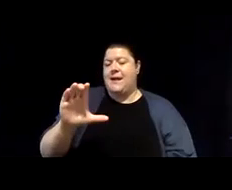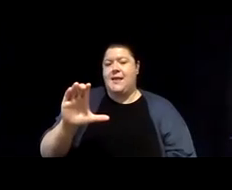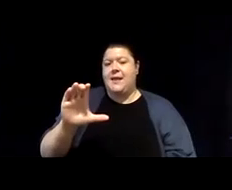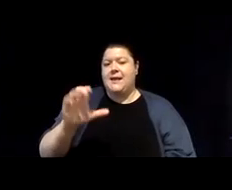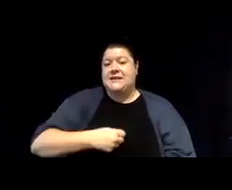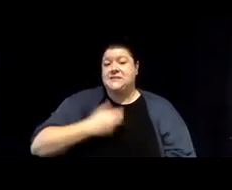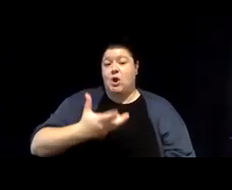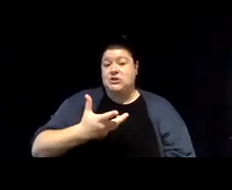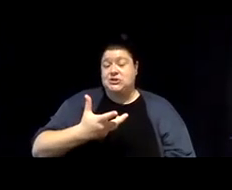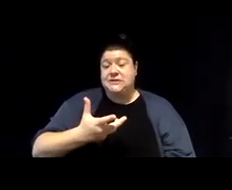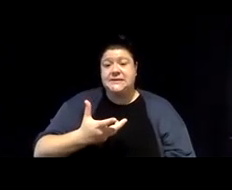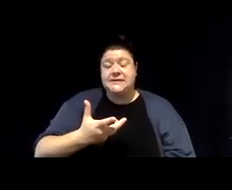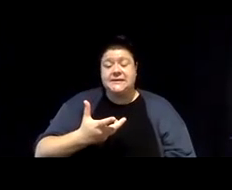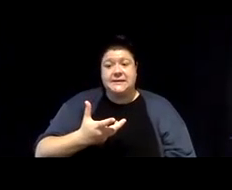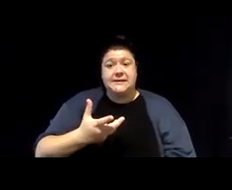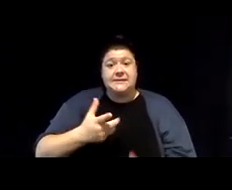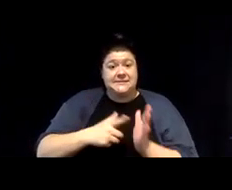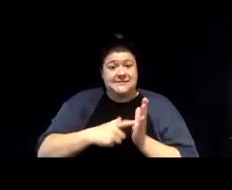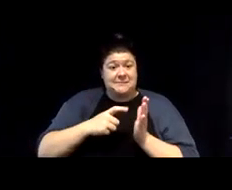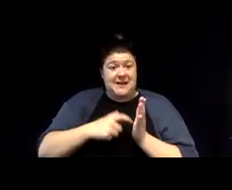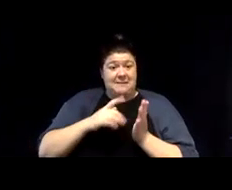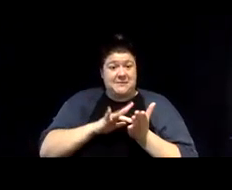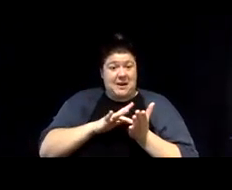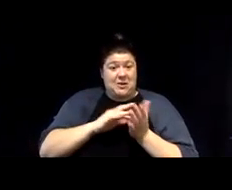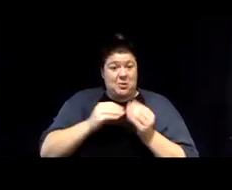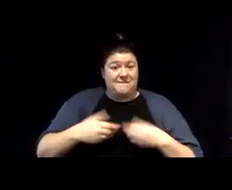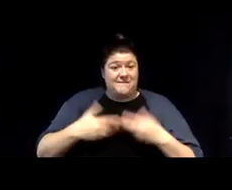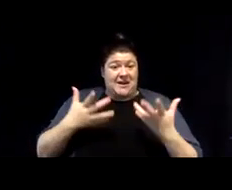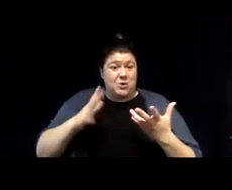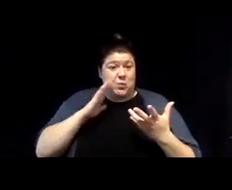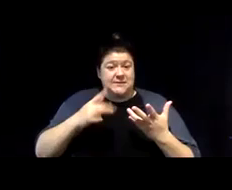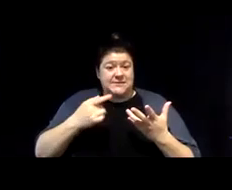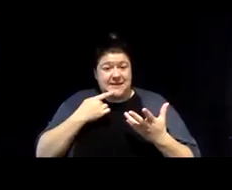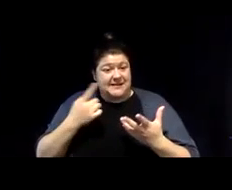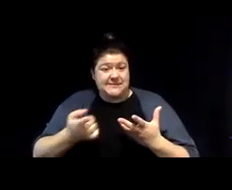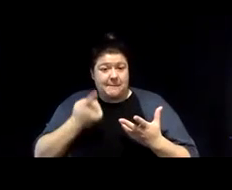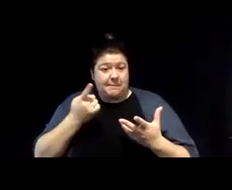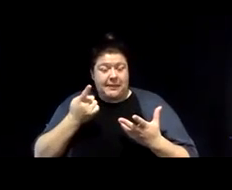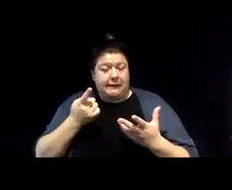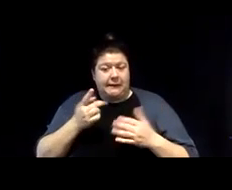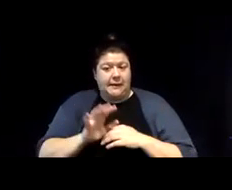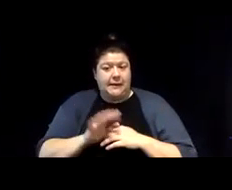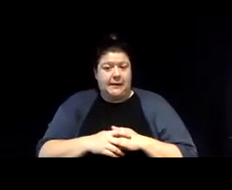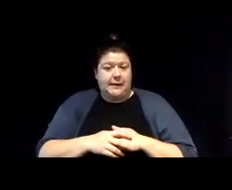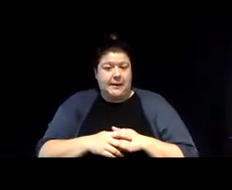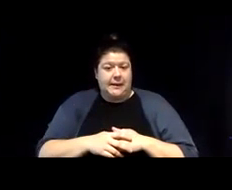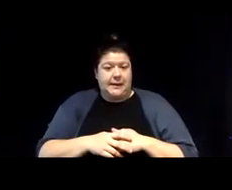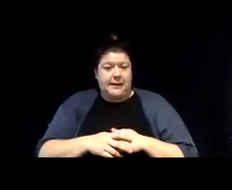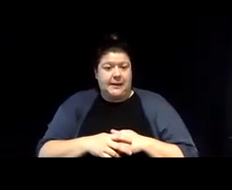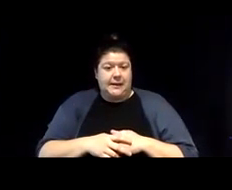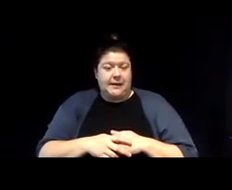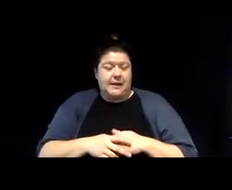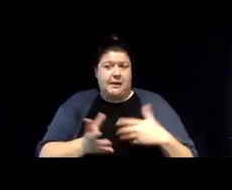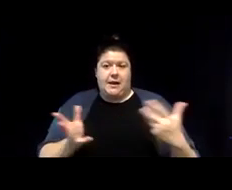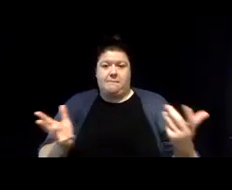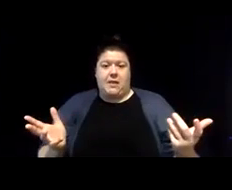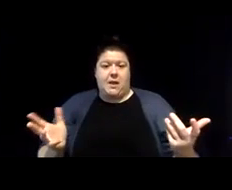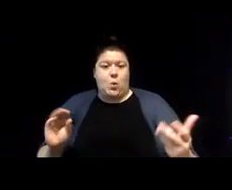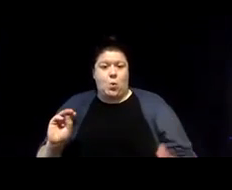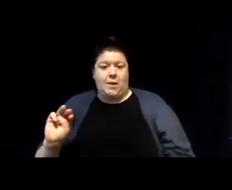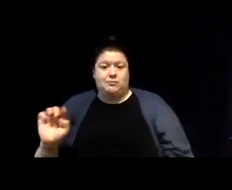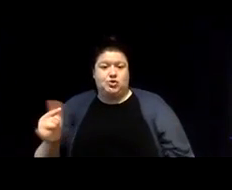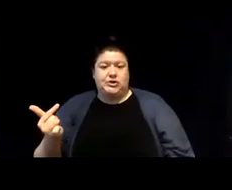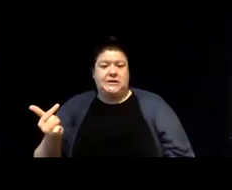a medical provider will say some expression and I'll just be like, oh my gosh,